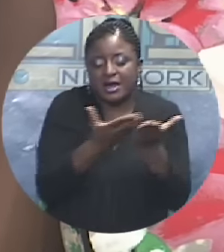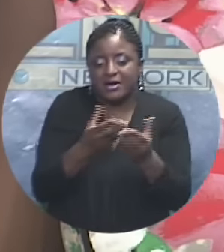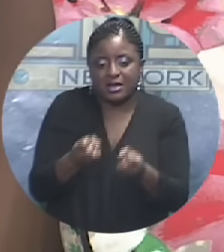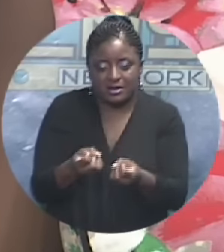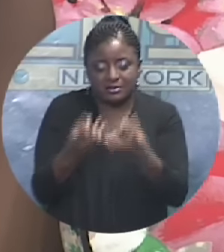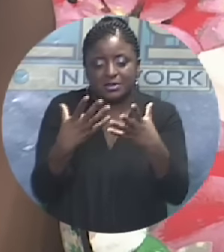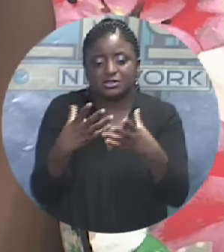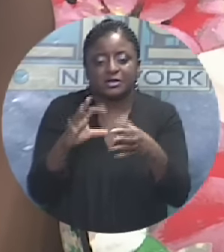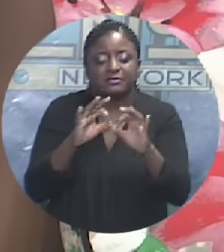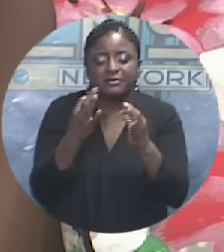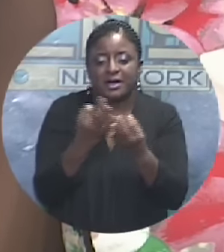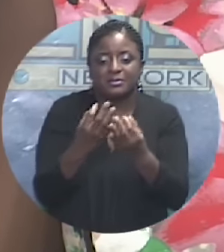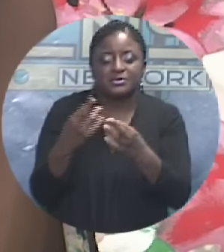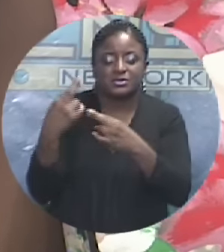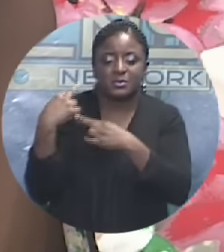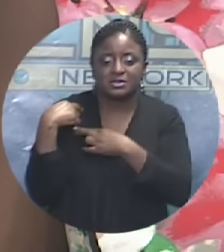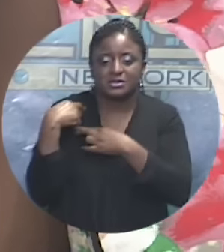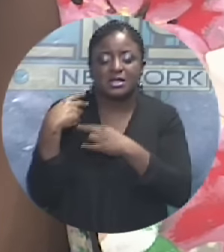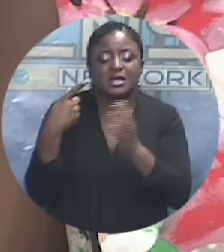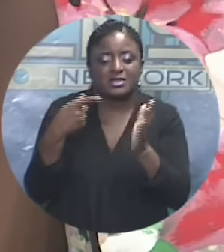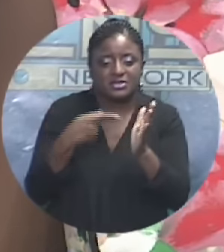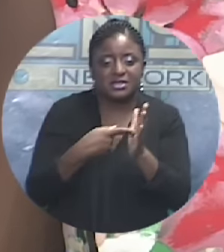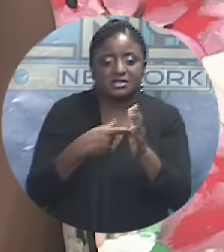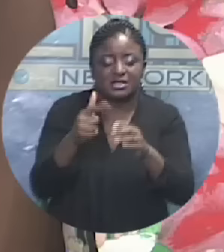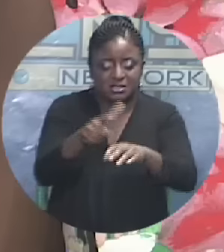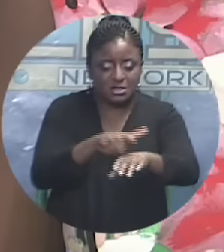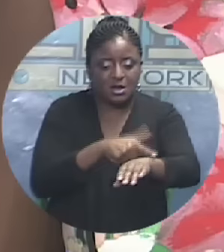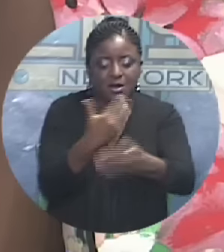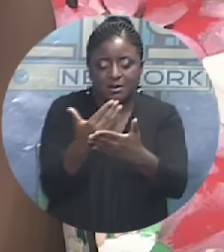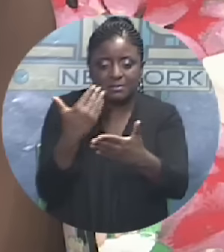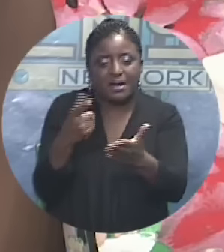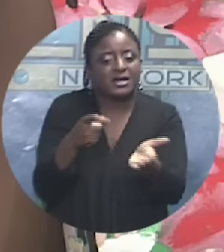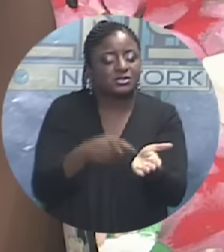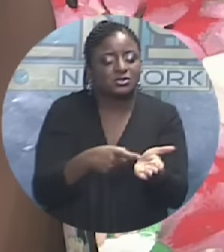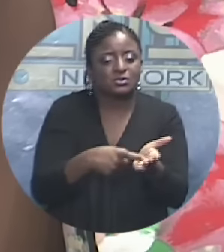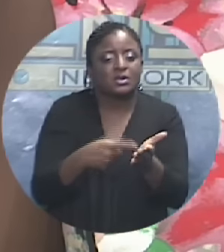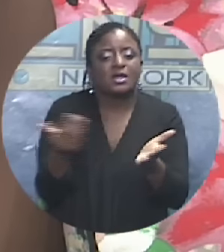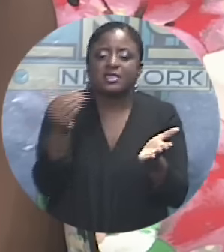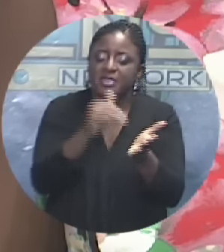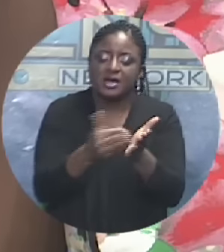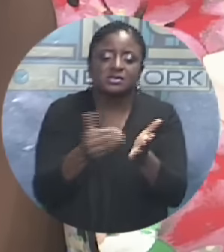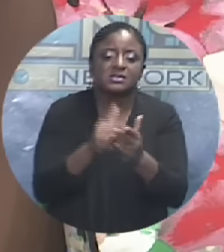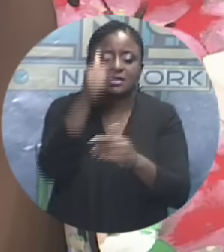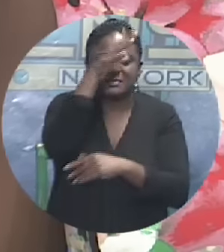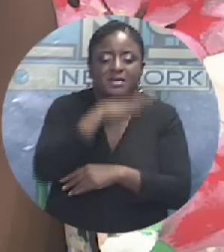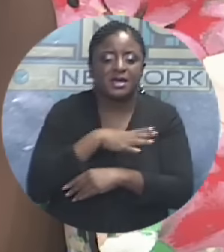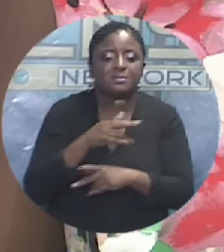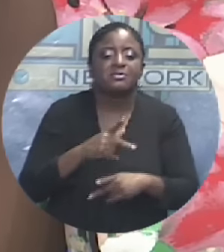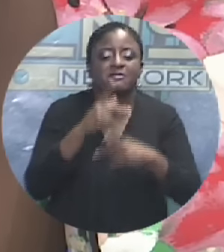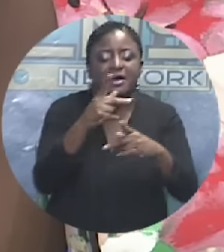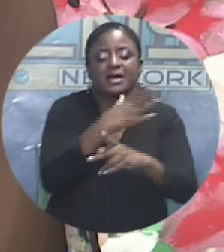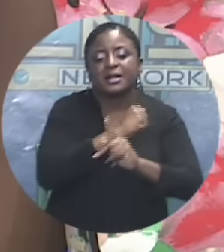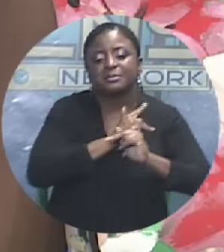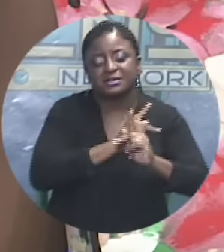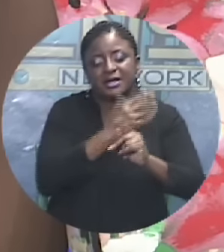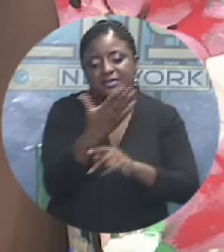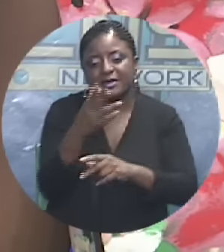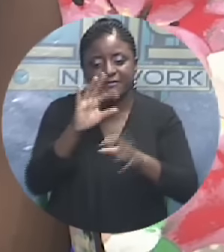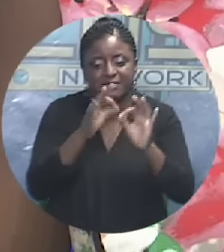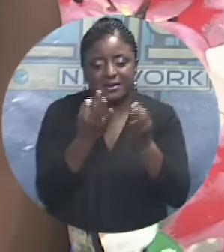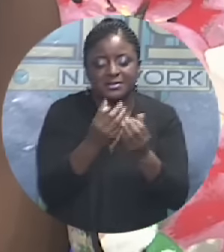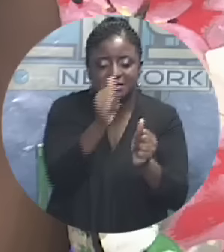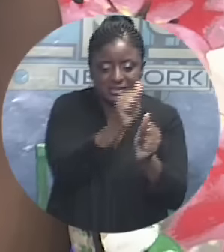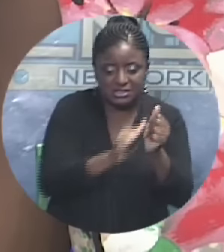to match this is long overdue. She also pointed out there are thousands of men who provide and protect their families each